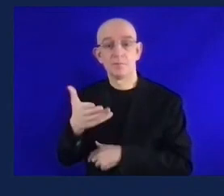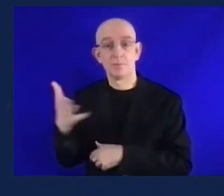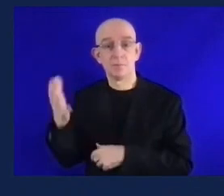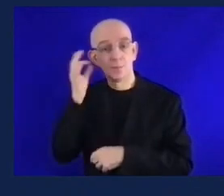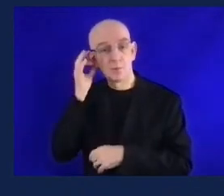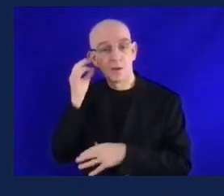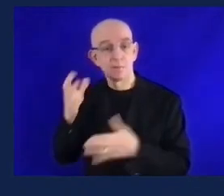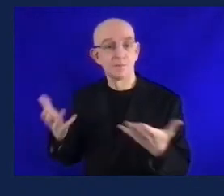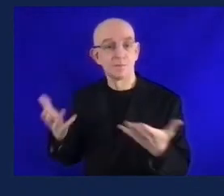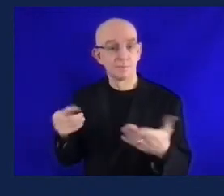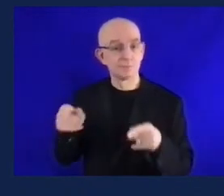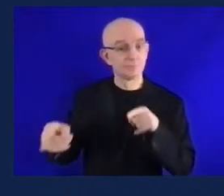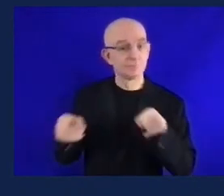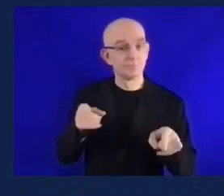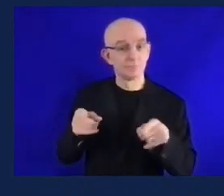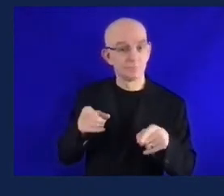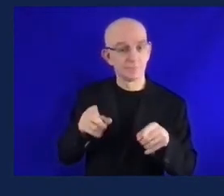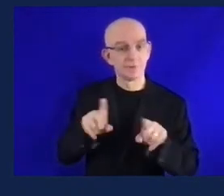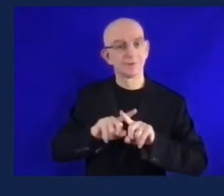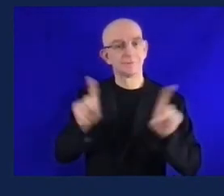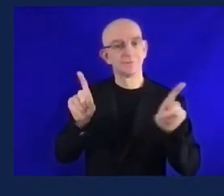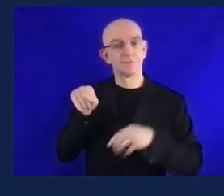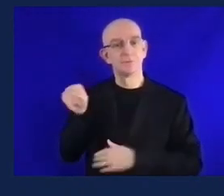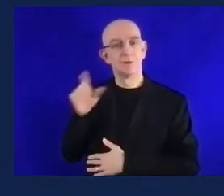any significant difference.